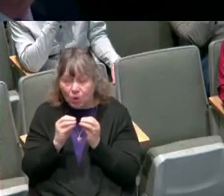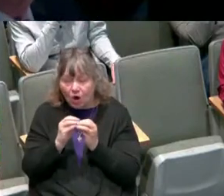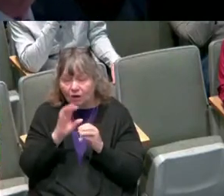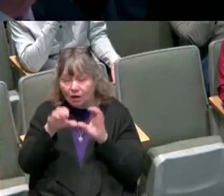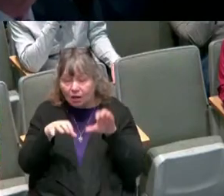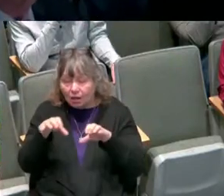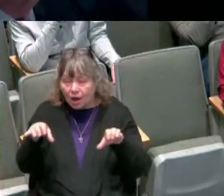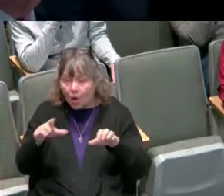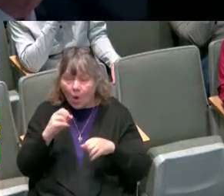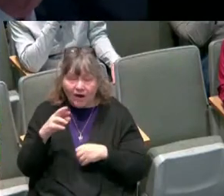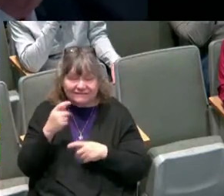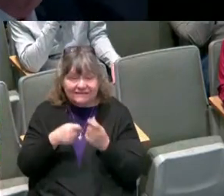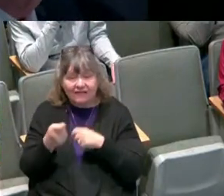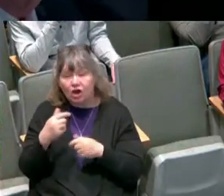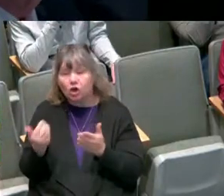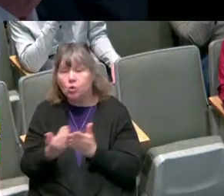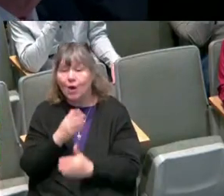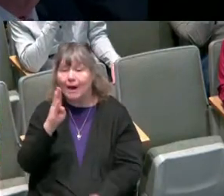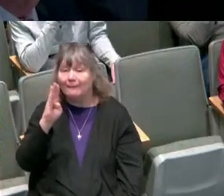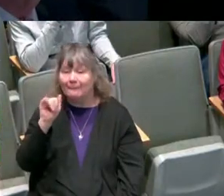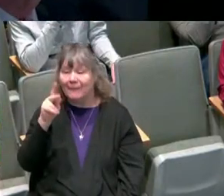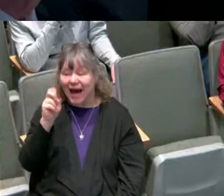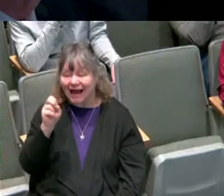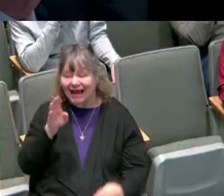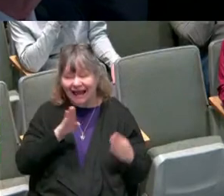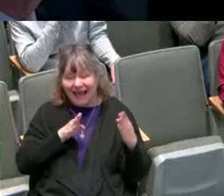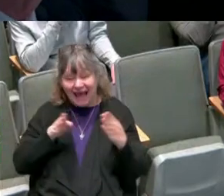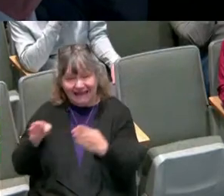instead of walking we could use our new bike Lanes